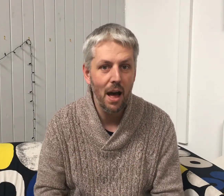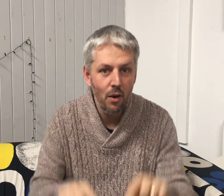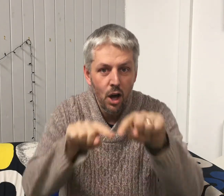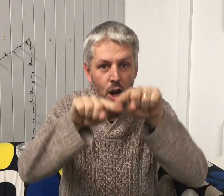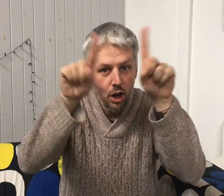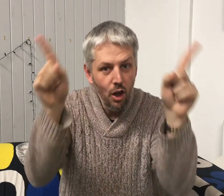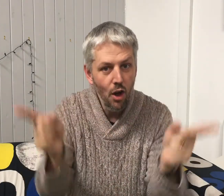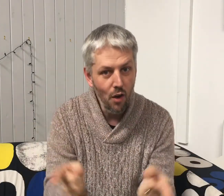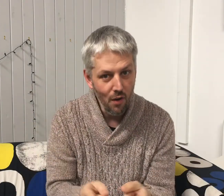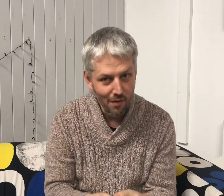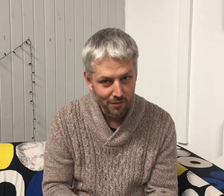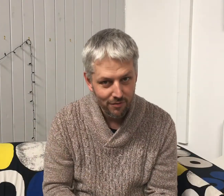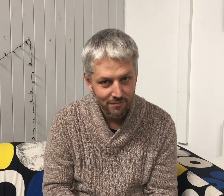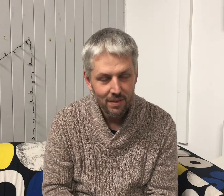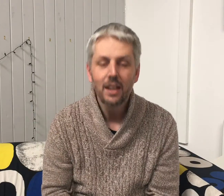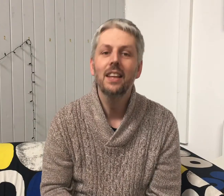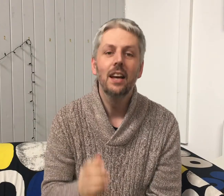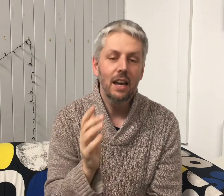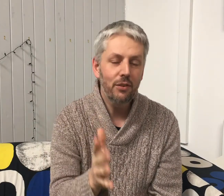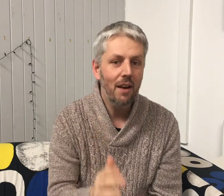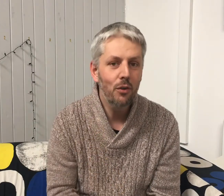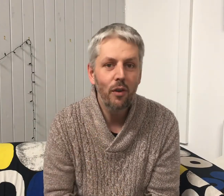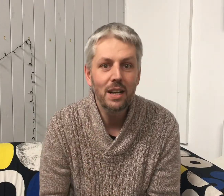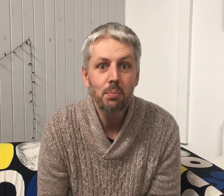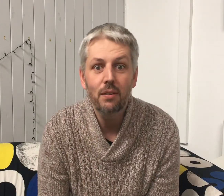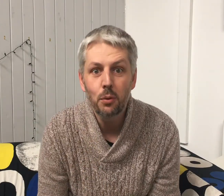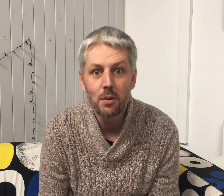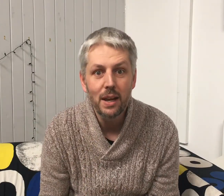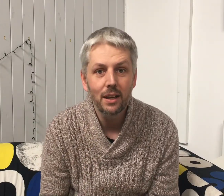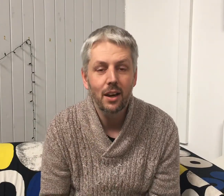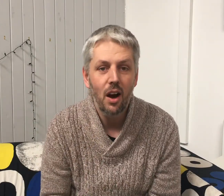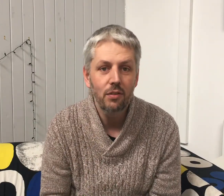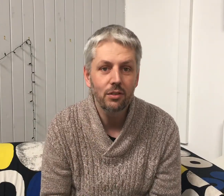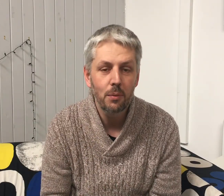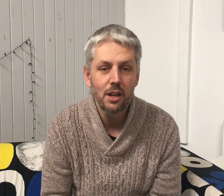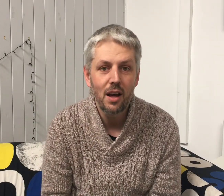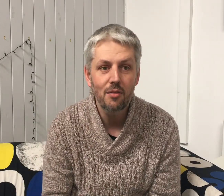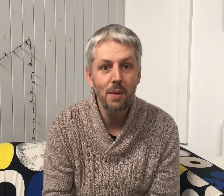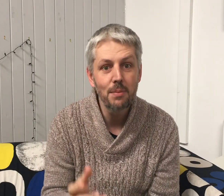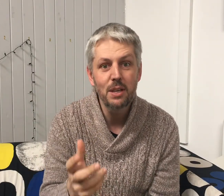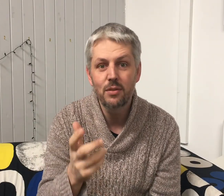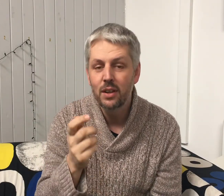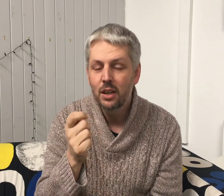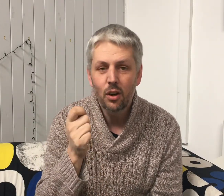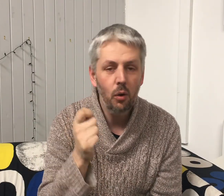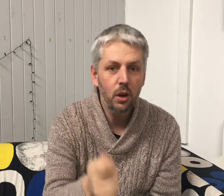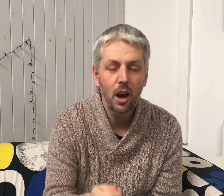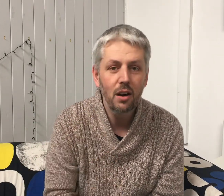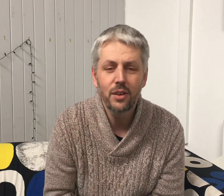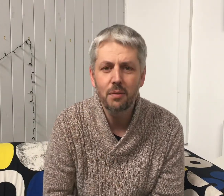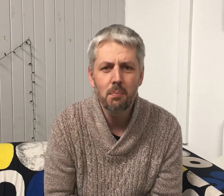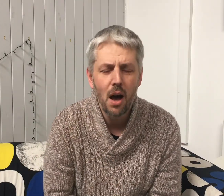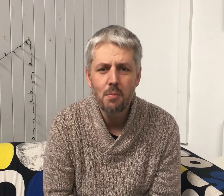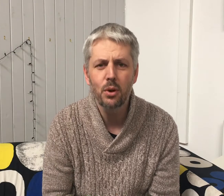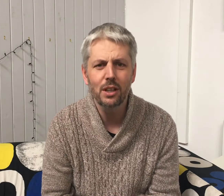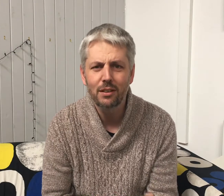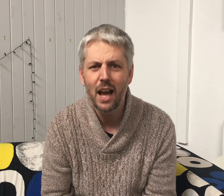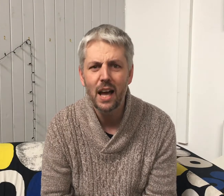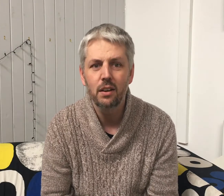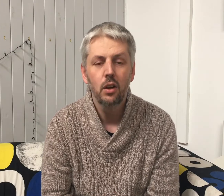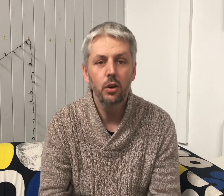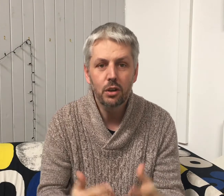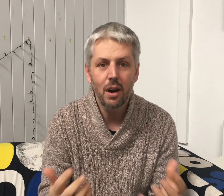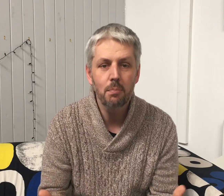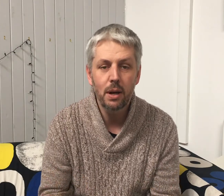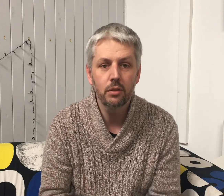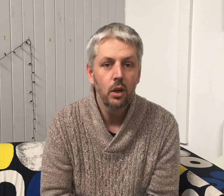all about love. If you haven't already, perhaps you want to make a card for someone you love. Maybe you've got a card for your mum or your